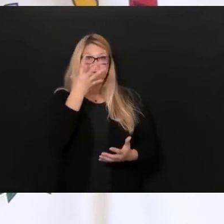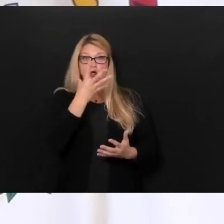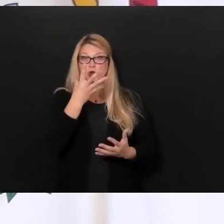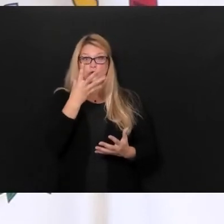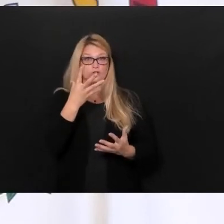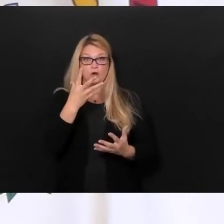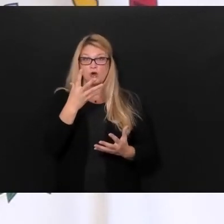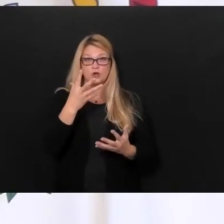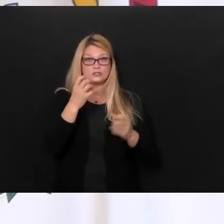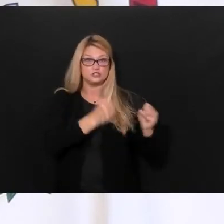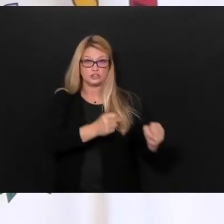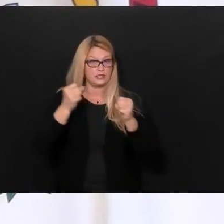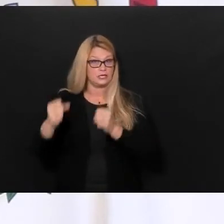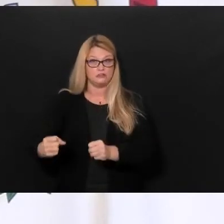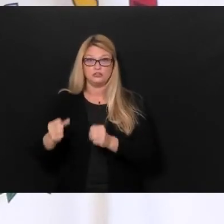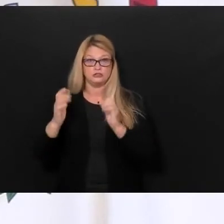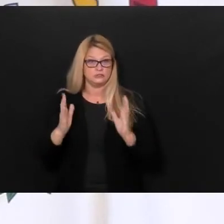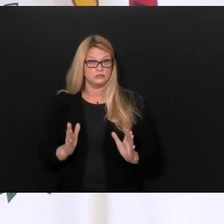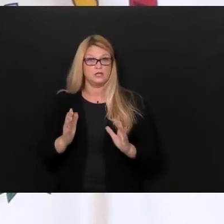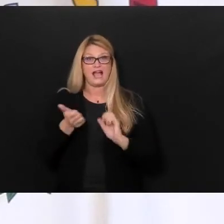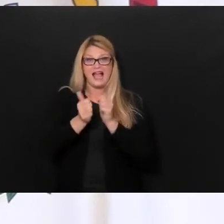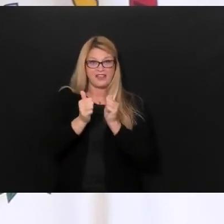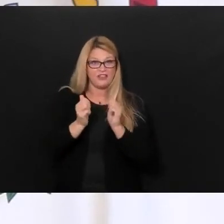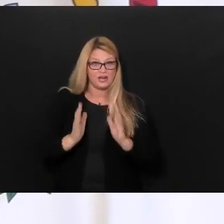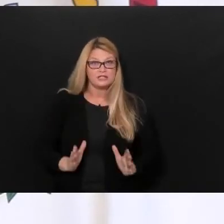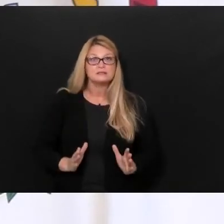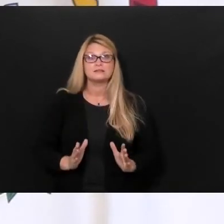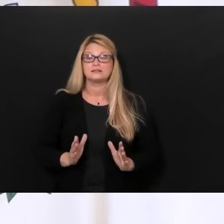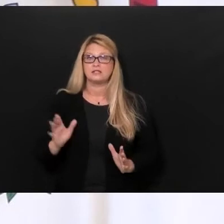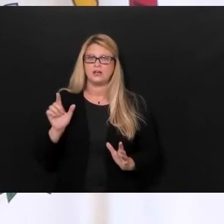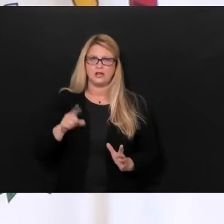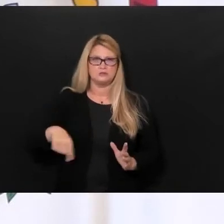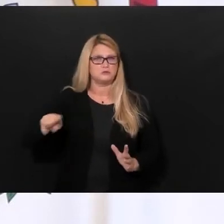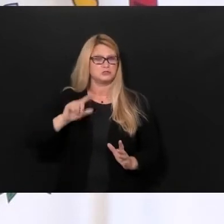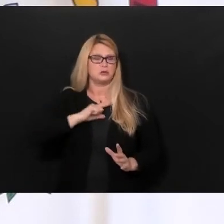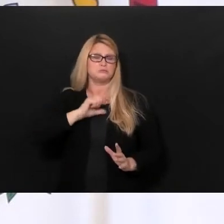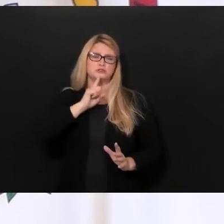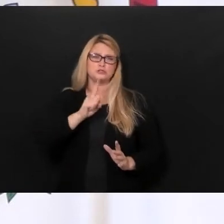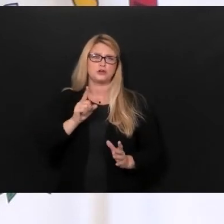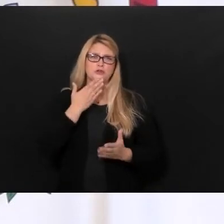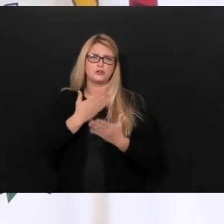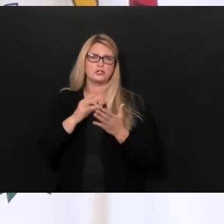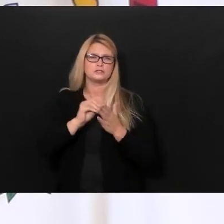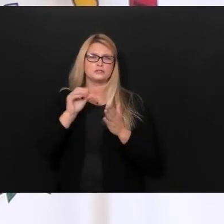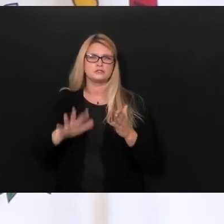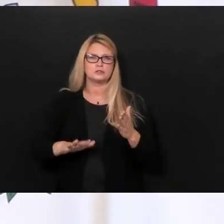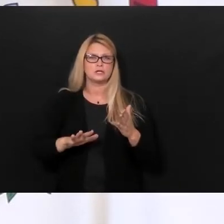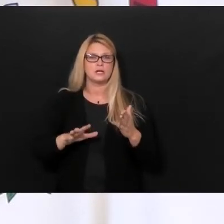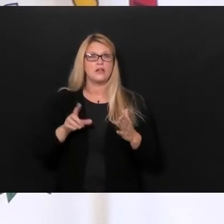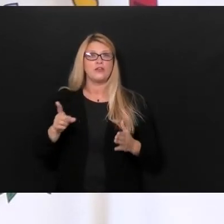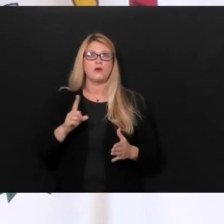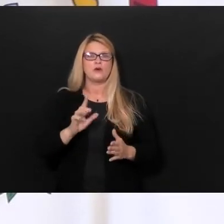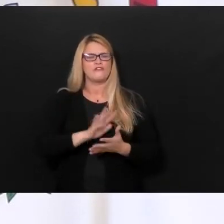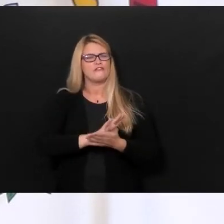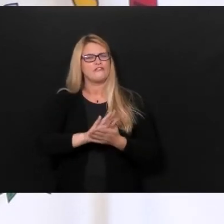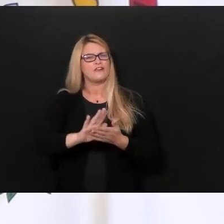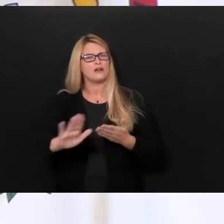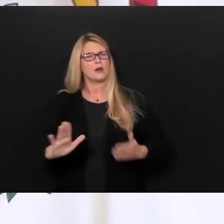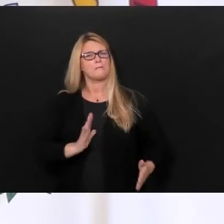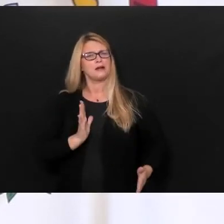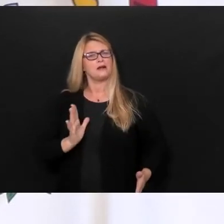athletic superstars at their schools, and I'm sure they're all good students, but they were so mannerly and so